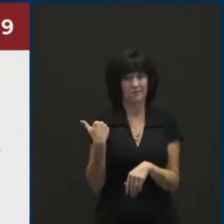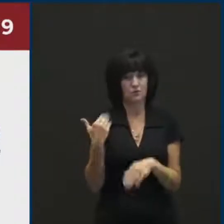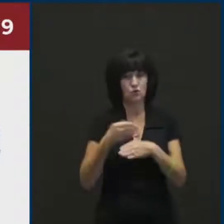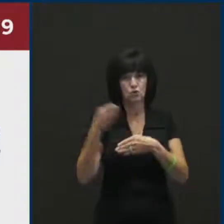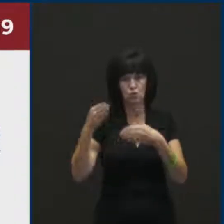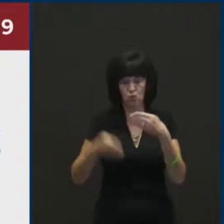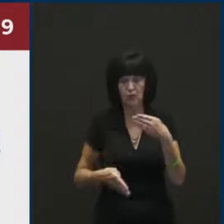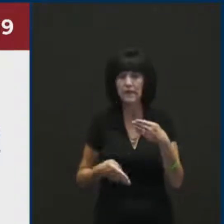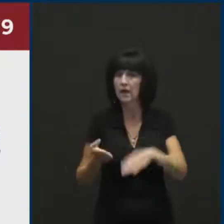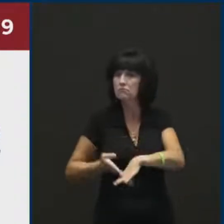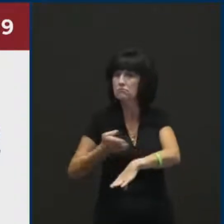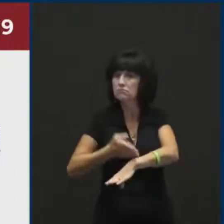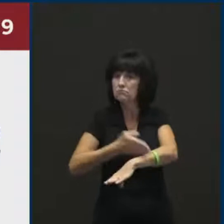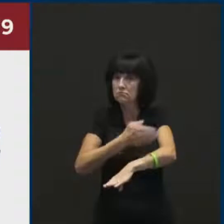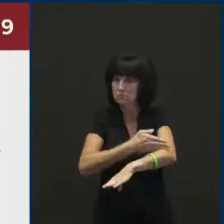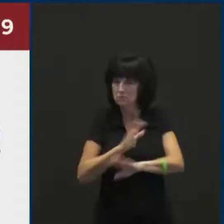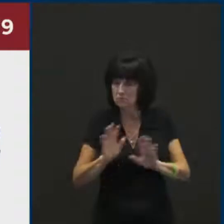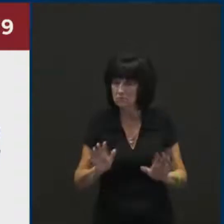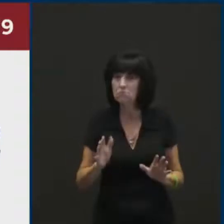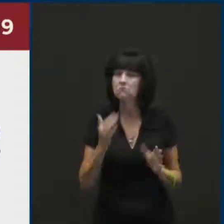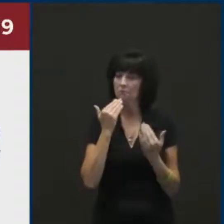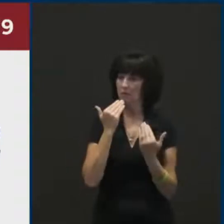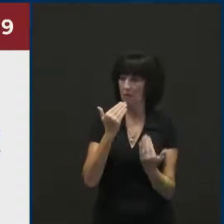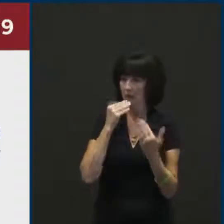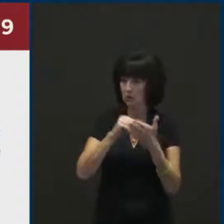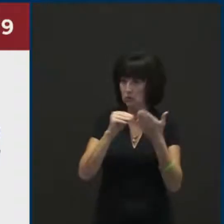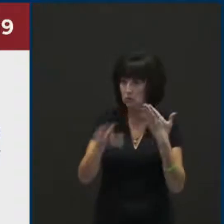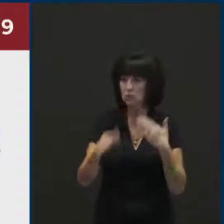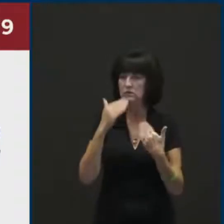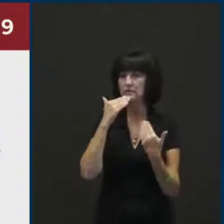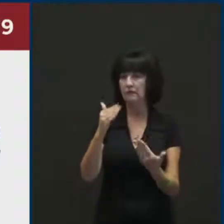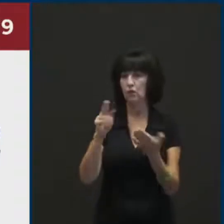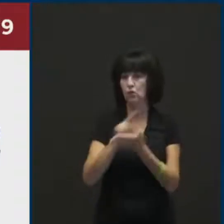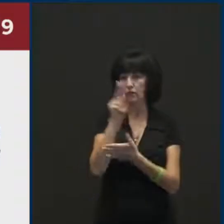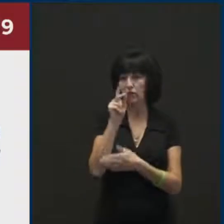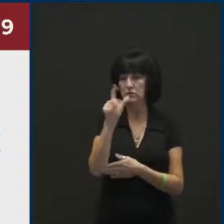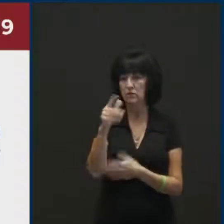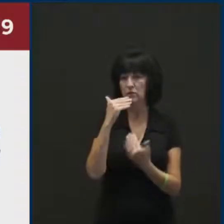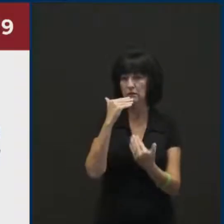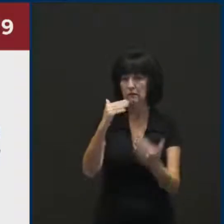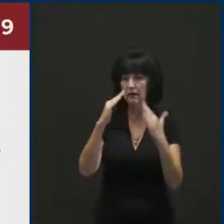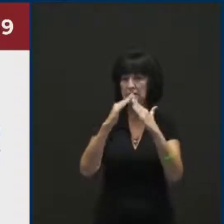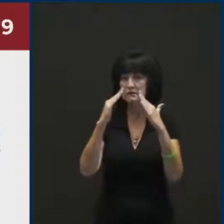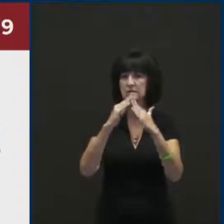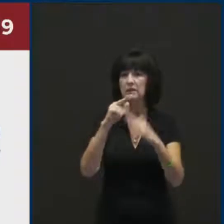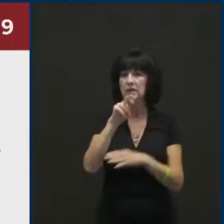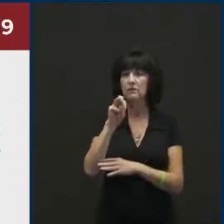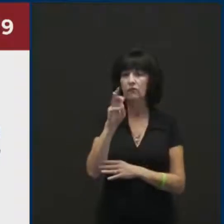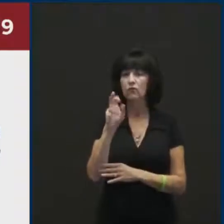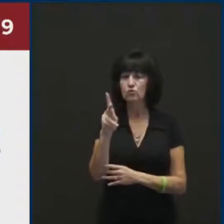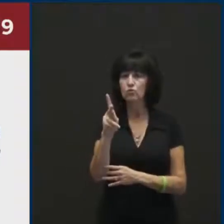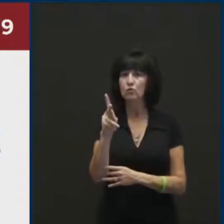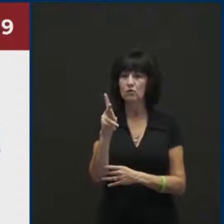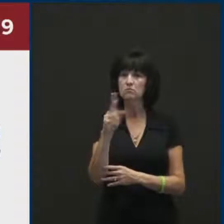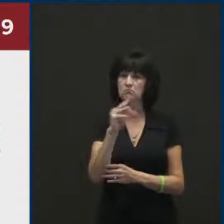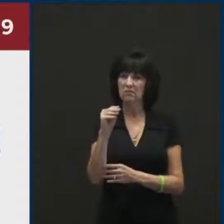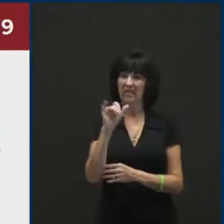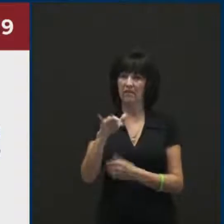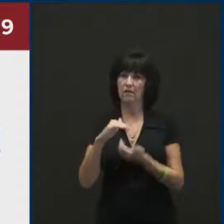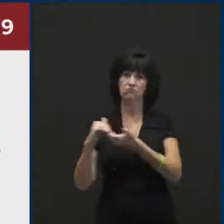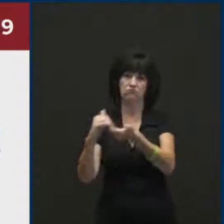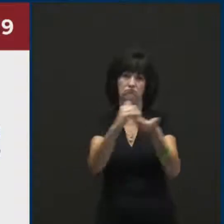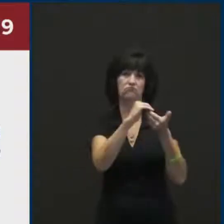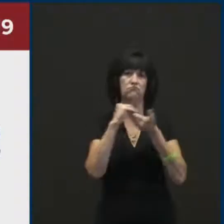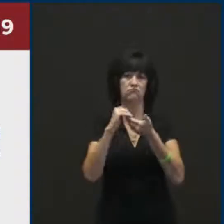thank the University of Delaware, we thank City of Newark, and in particular the cooperation among